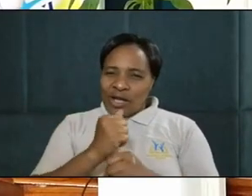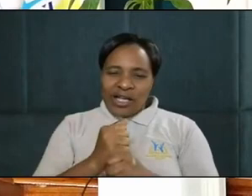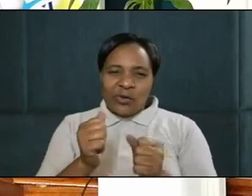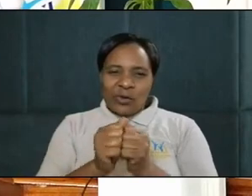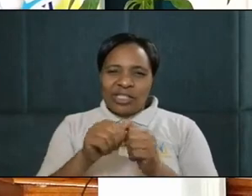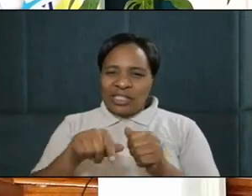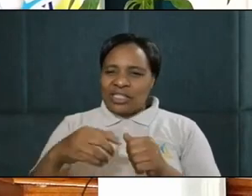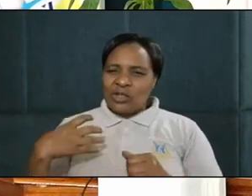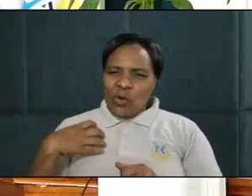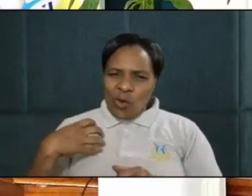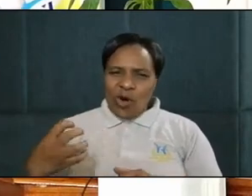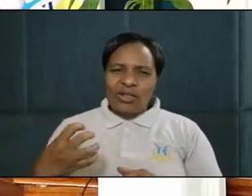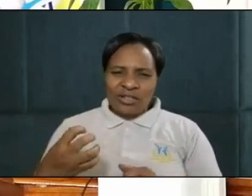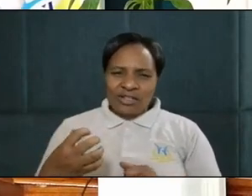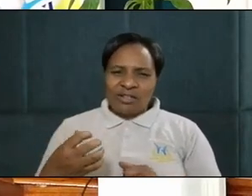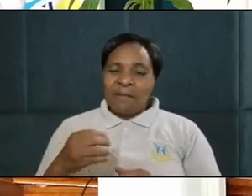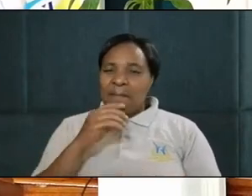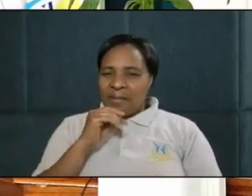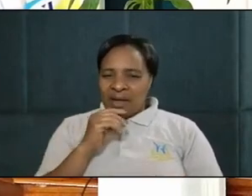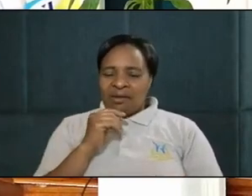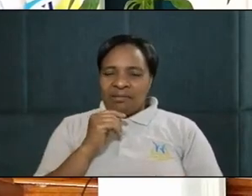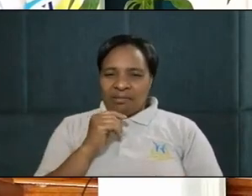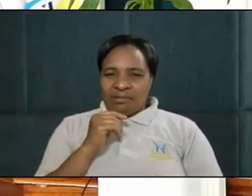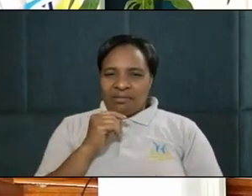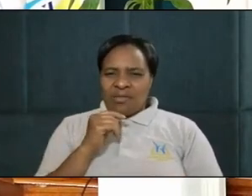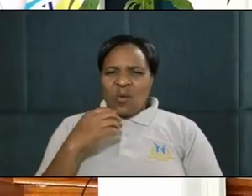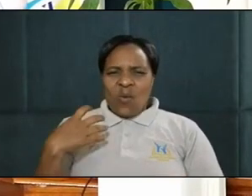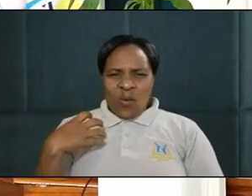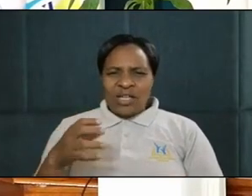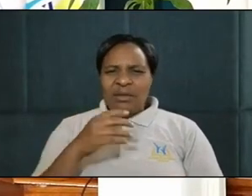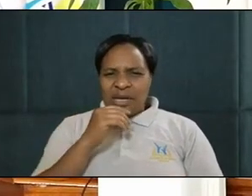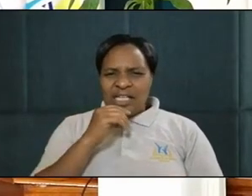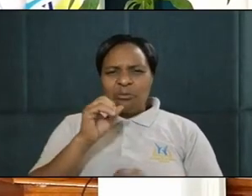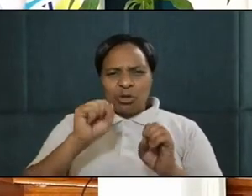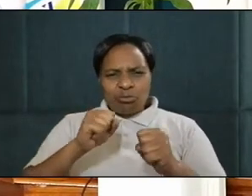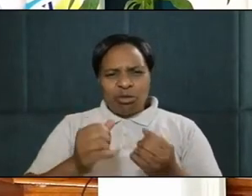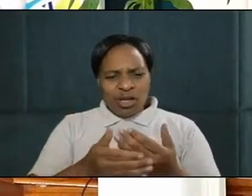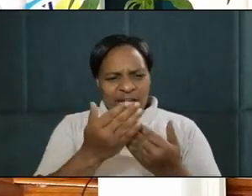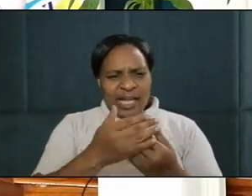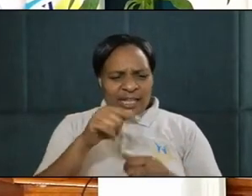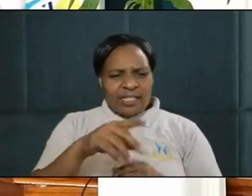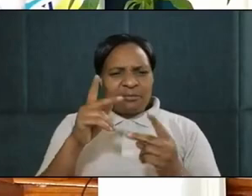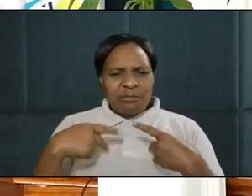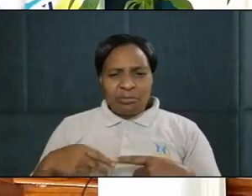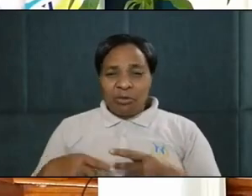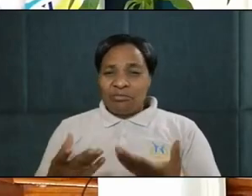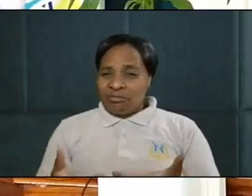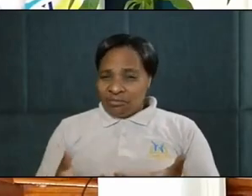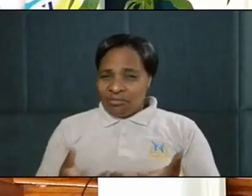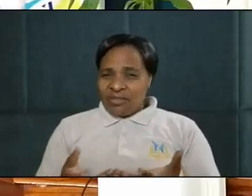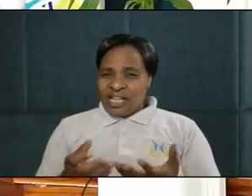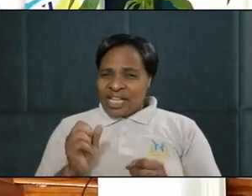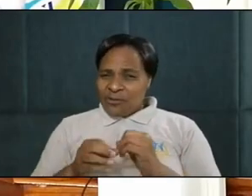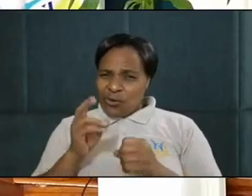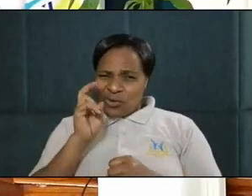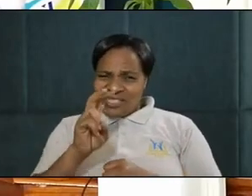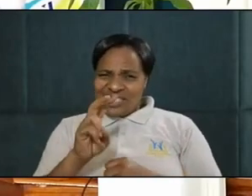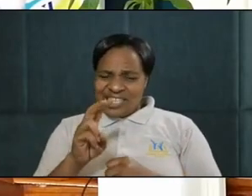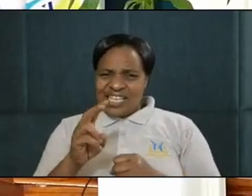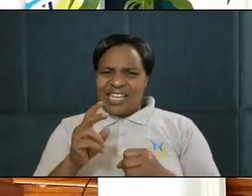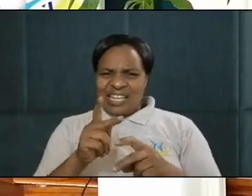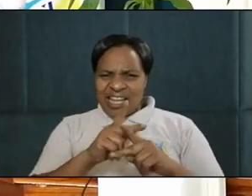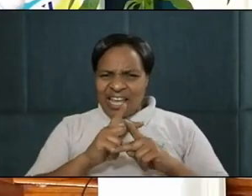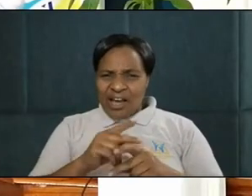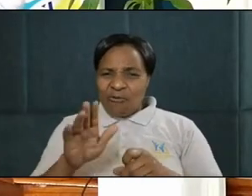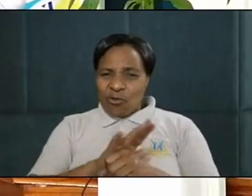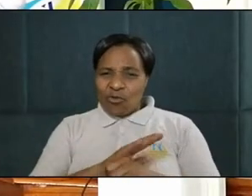one very wealthy man. Oh, Nason is wealthy. So he's able to take care of these people. I think here, if you look at it keenly, there's a